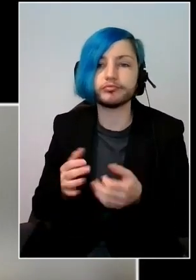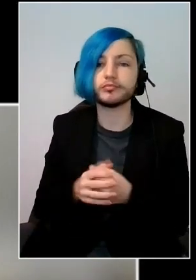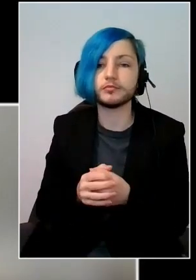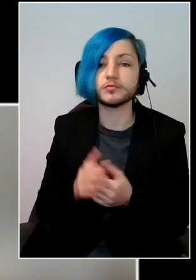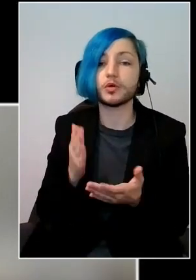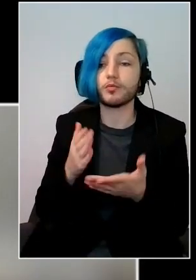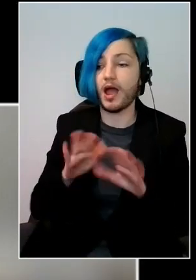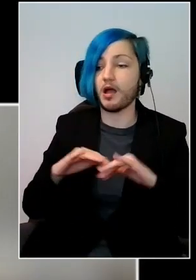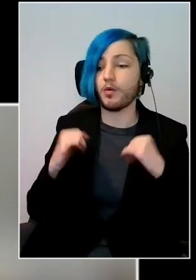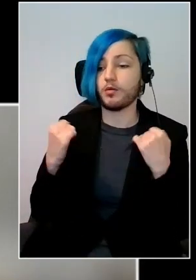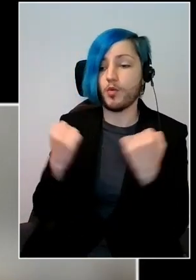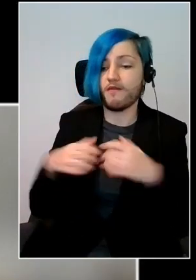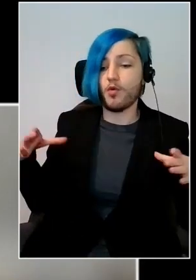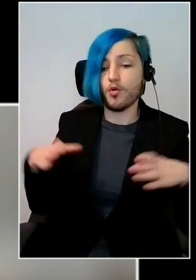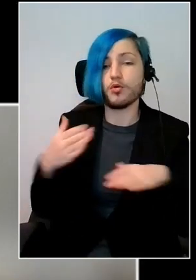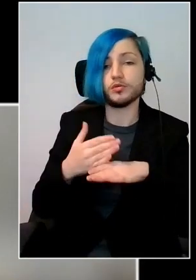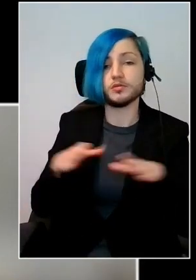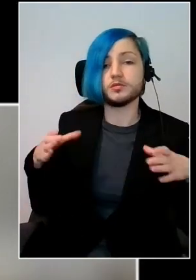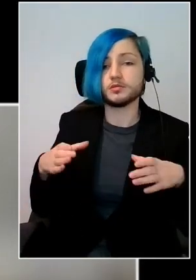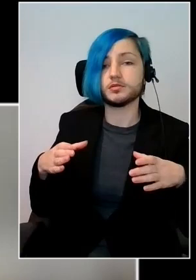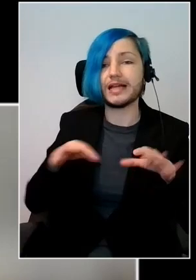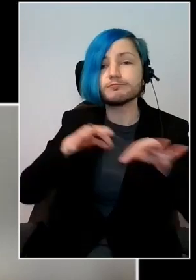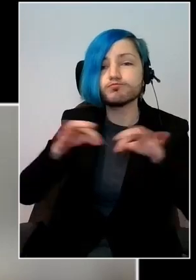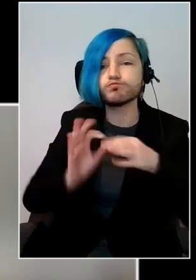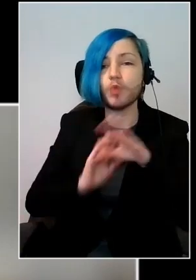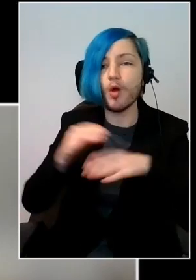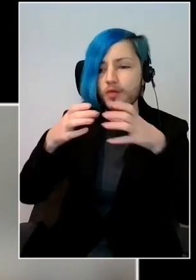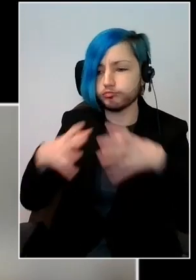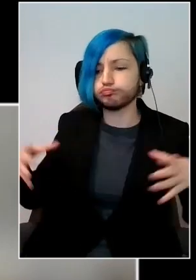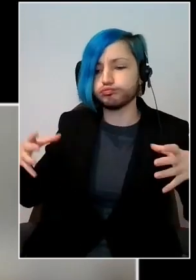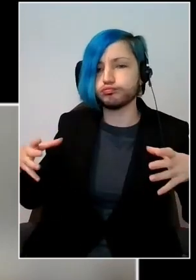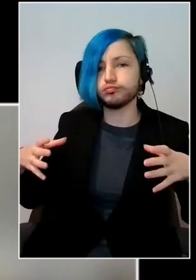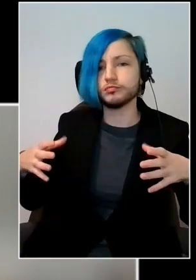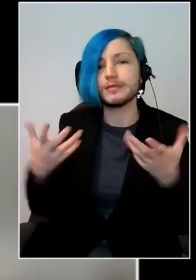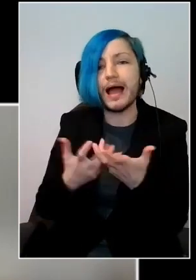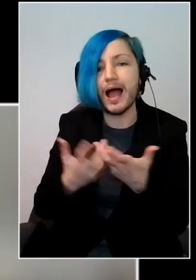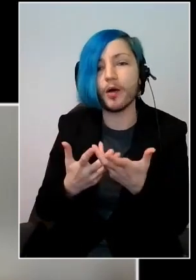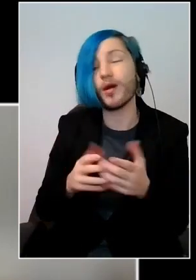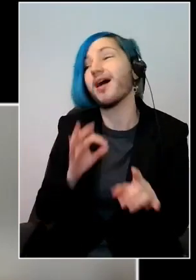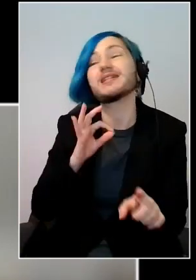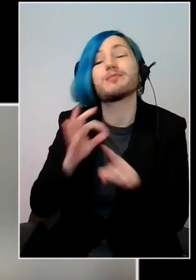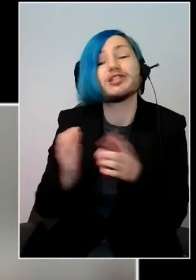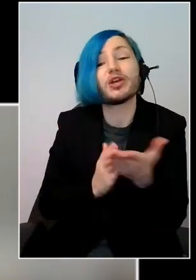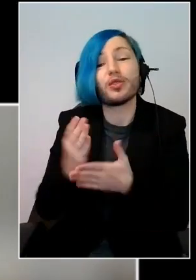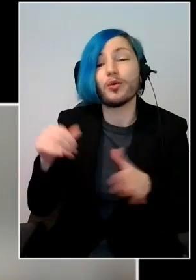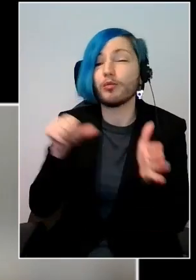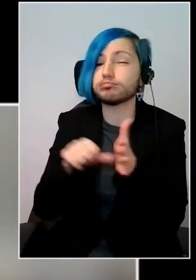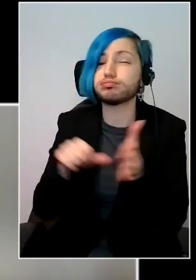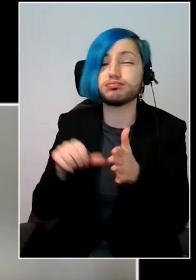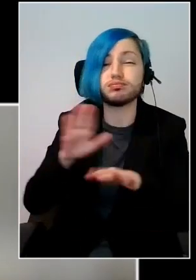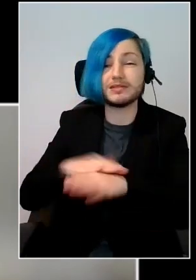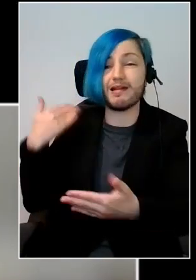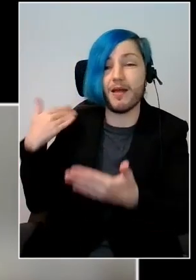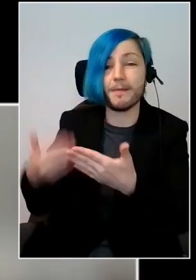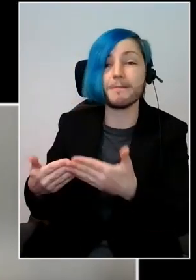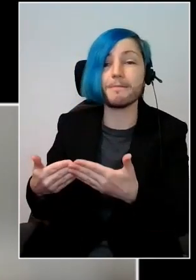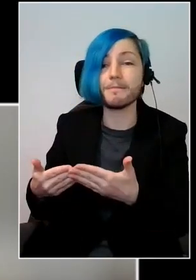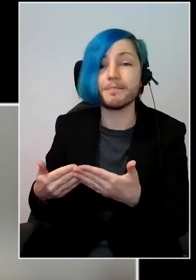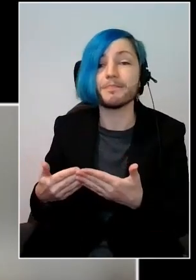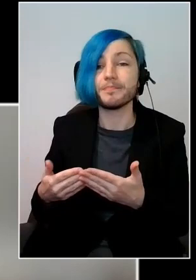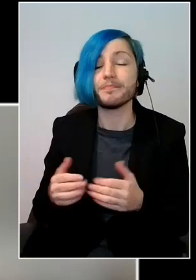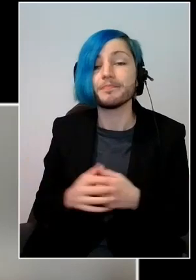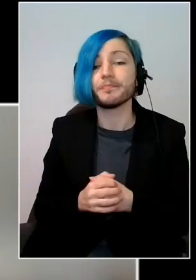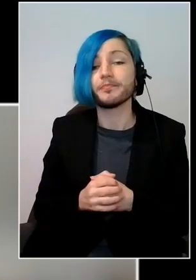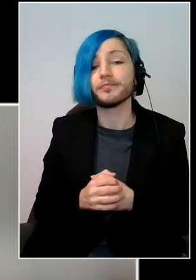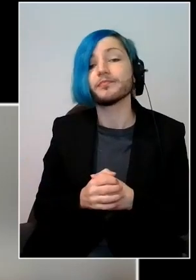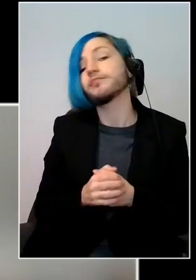and our strategy for growing our workforce, especially in these unprecedented times that we're in. So all